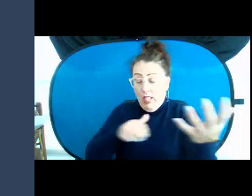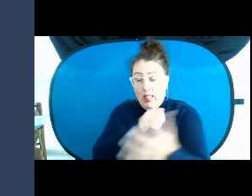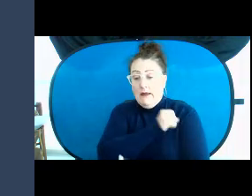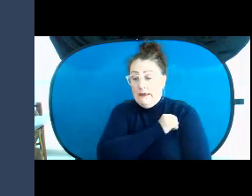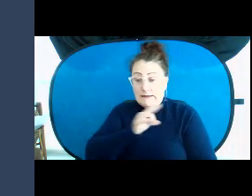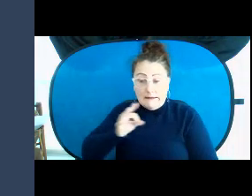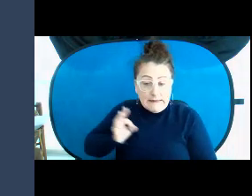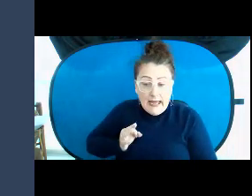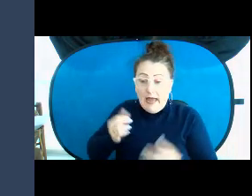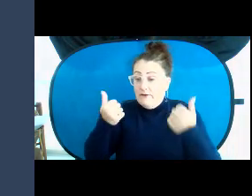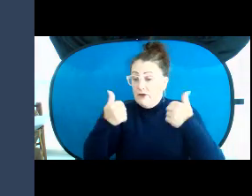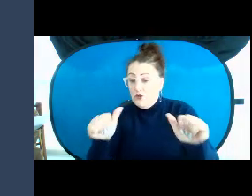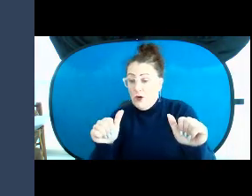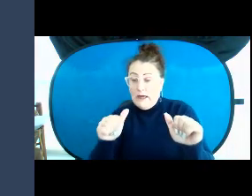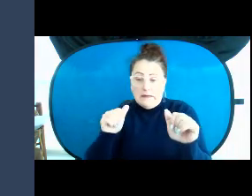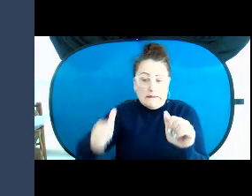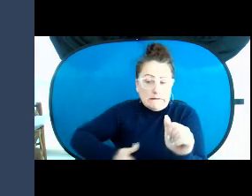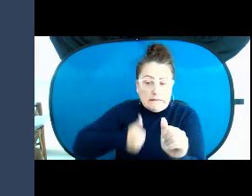you're trying to make comments.